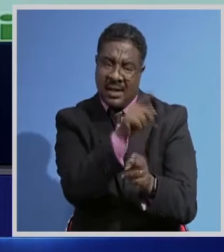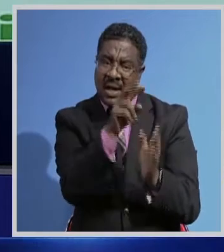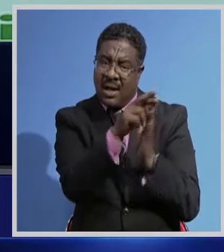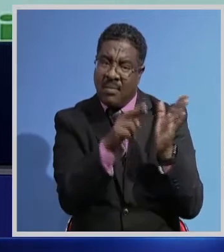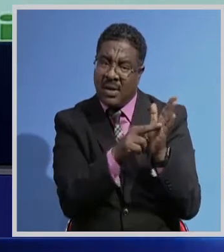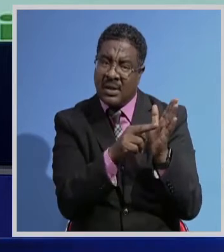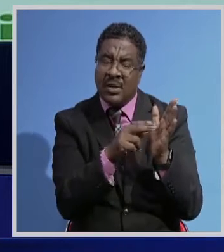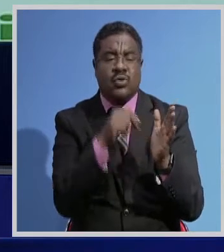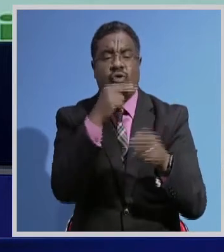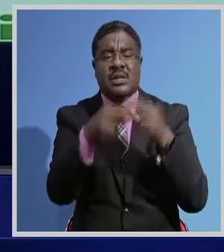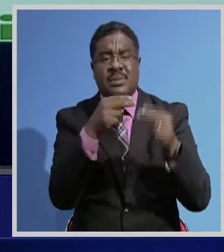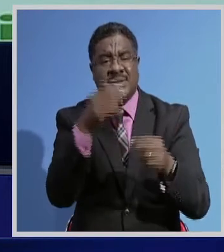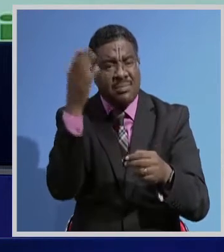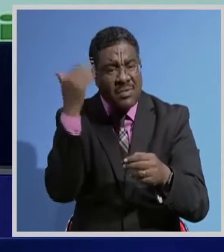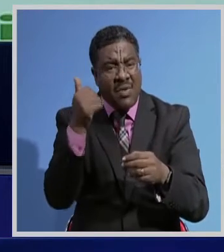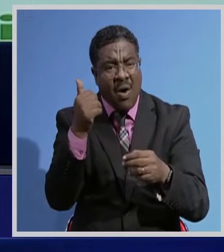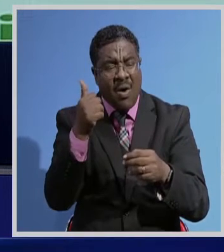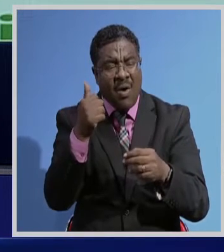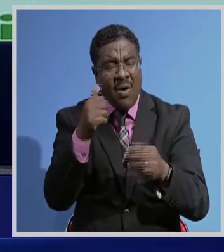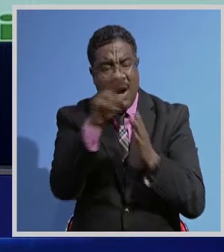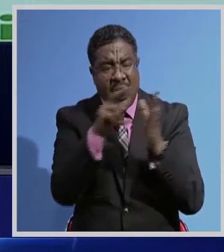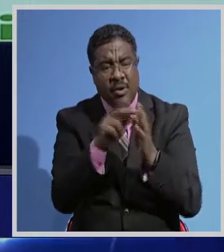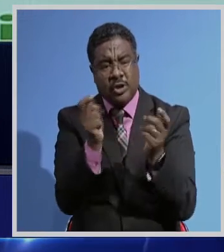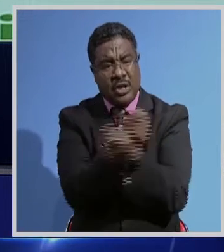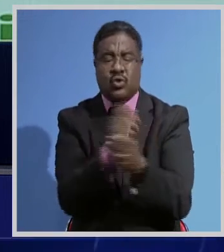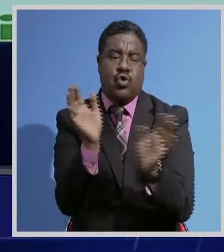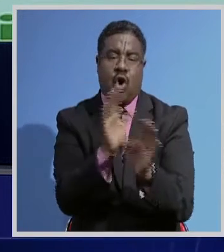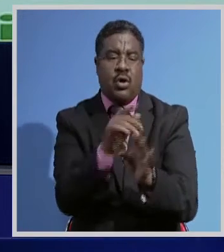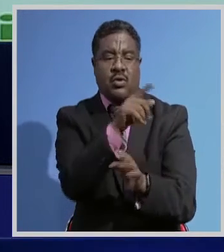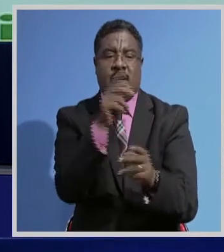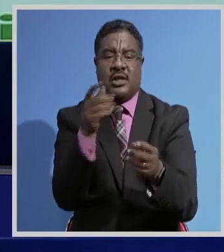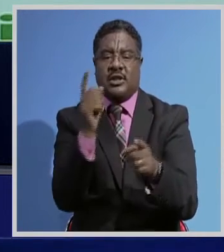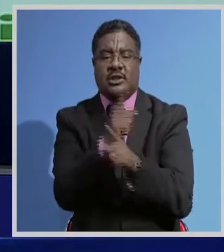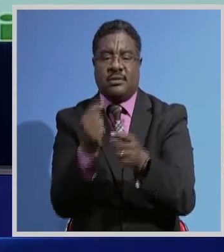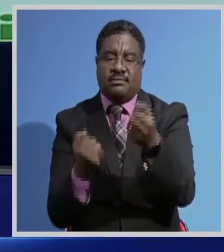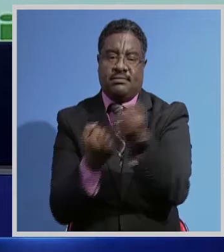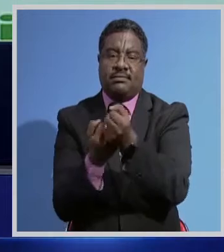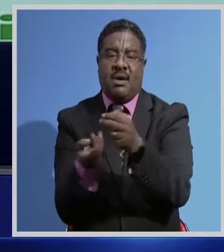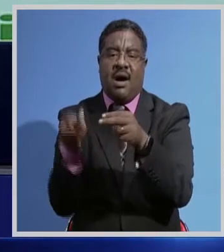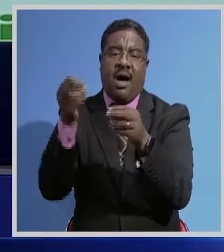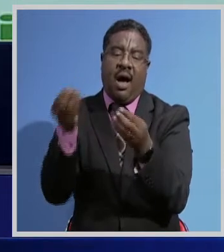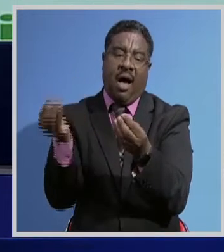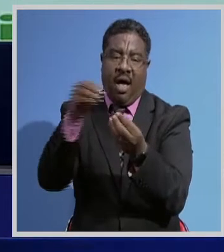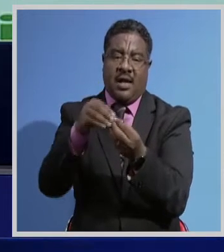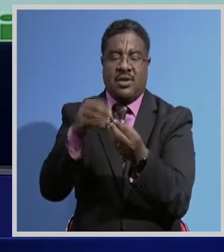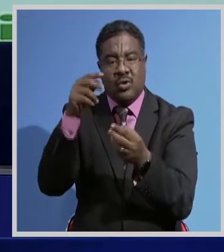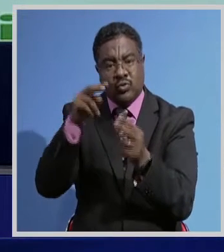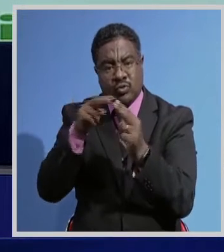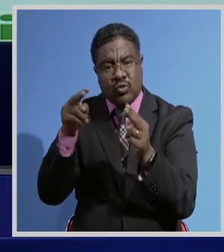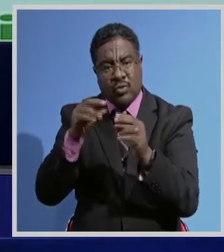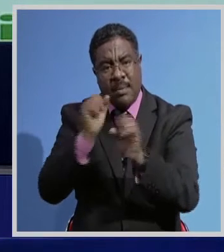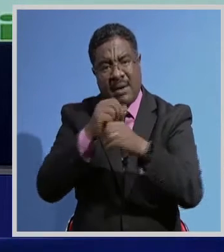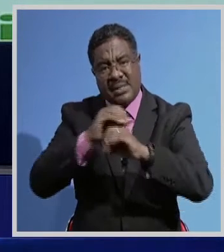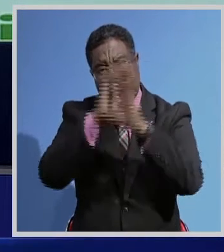not replacing the ordinary report, but just supplementing it through allowing everyone to understand it. Dr. SICHEMBE